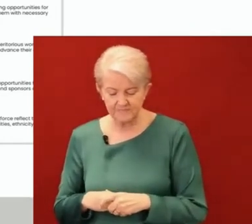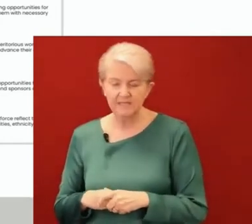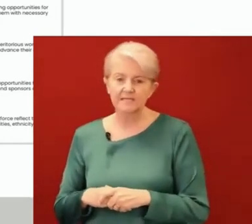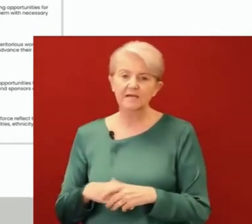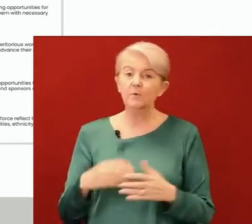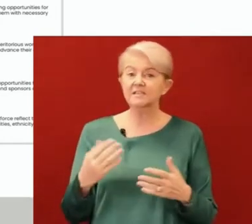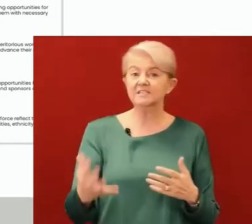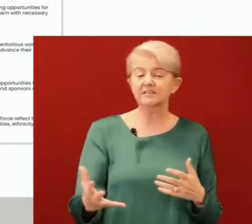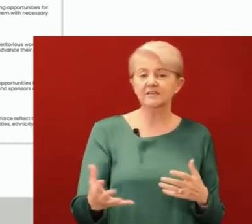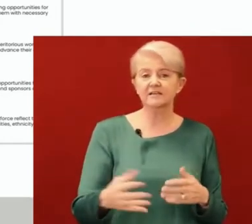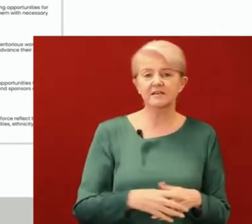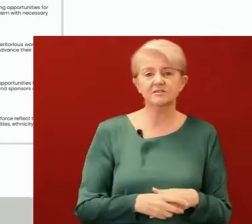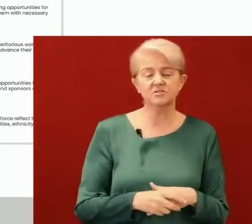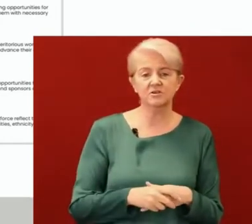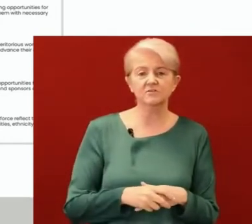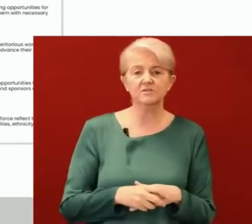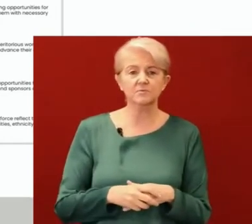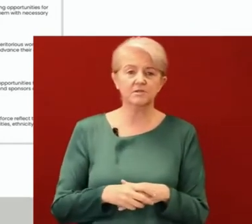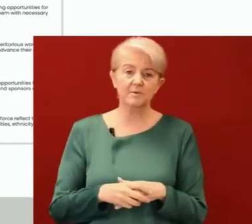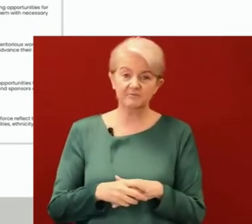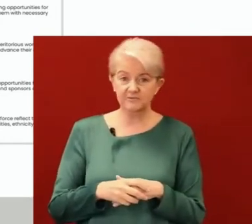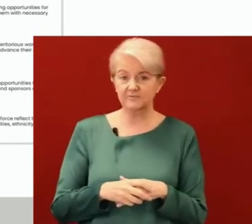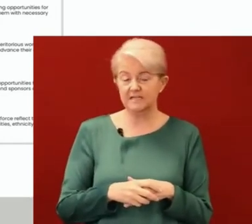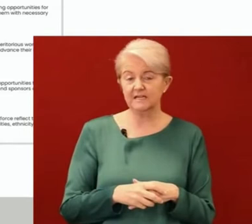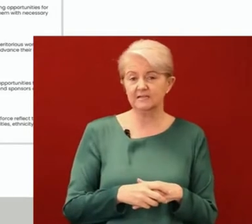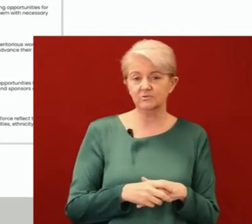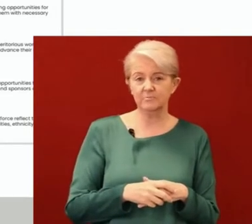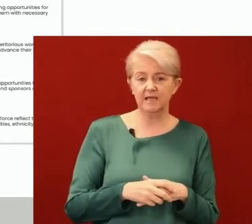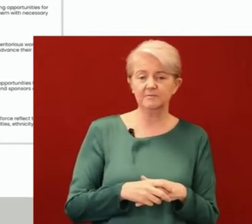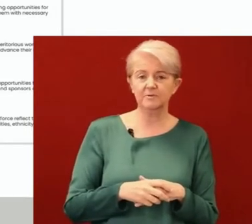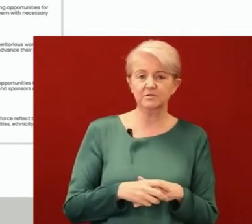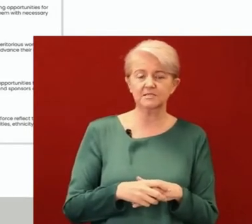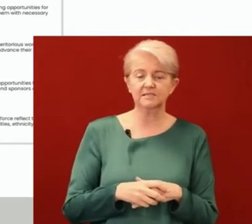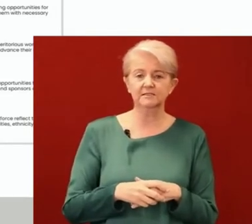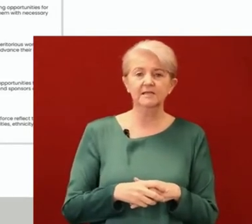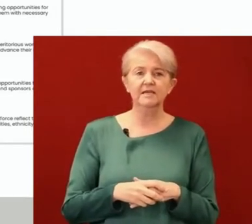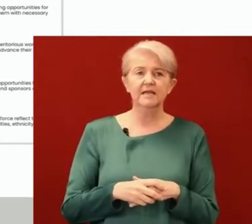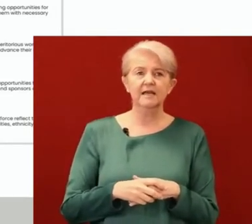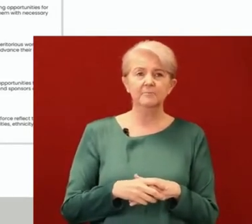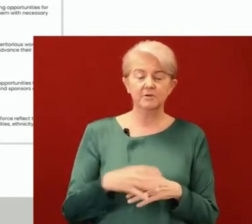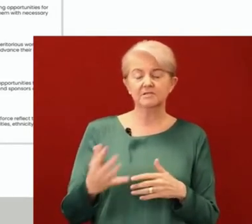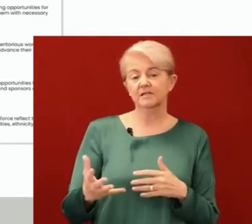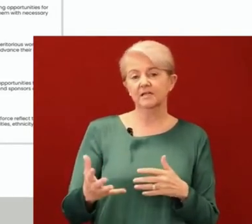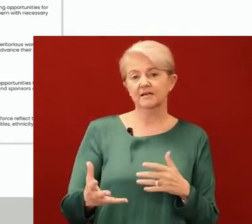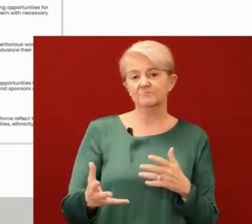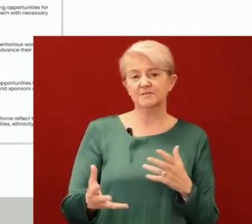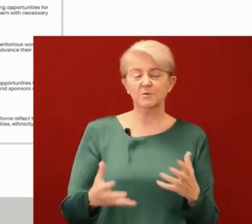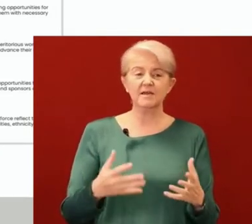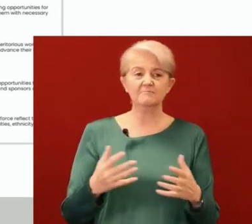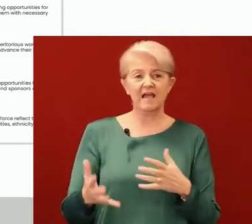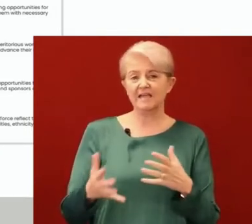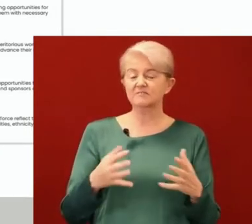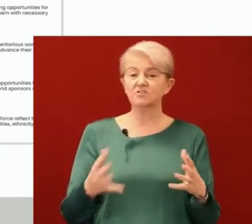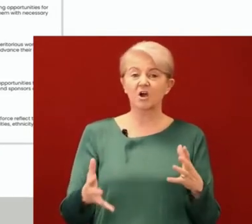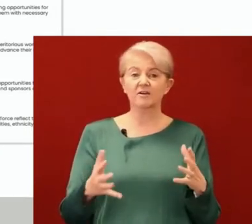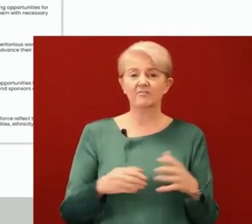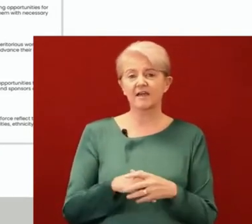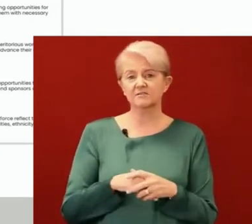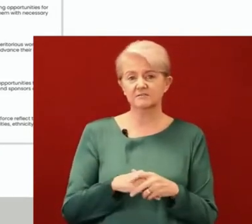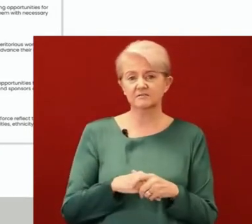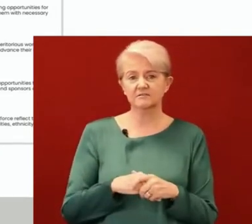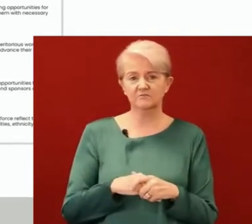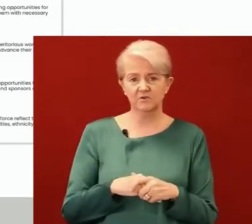Australia. Now, we deliver that service with about 1,500 paid personnel and between 8,000